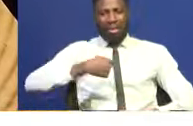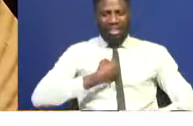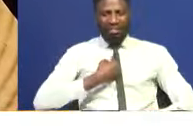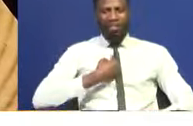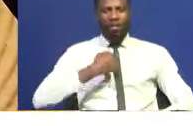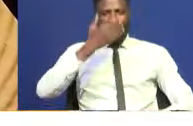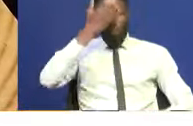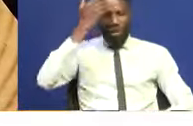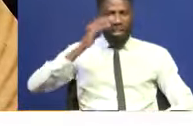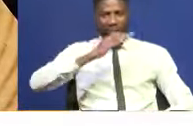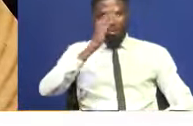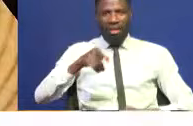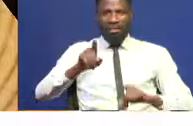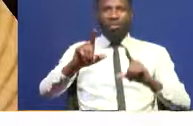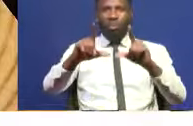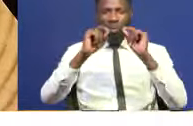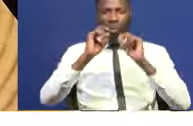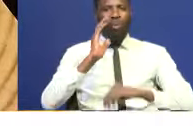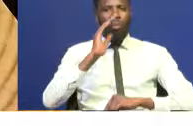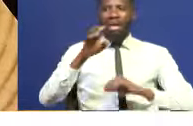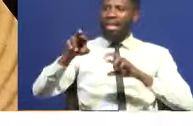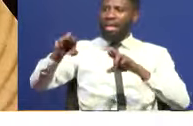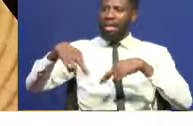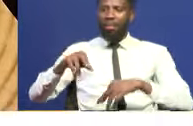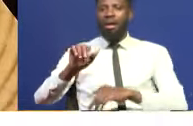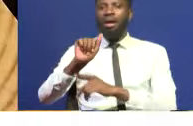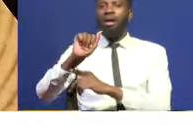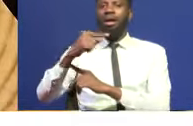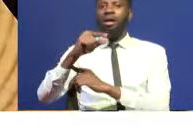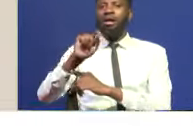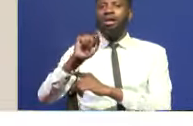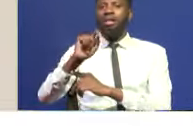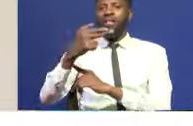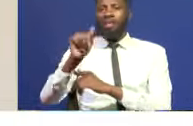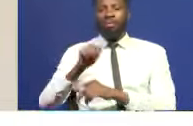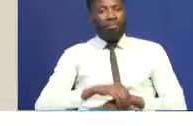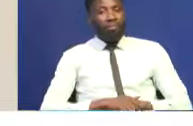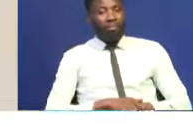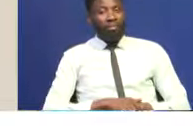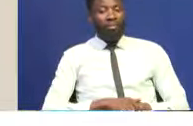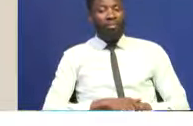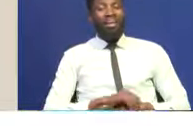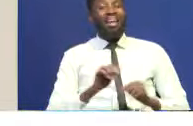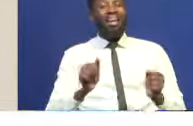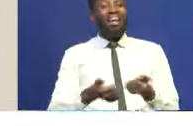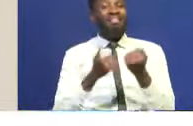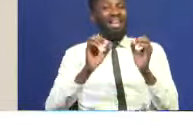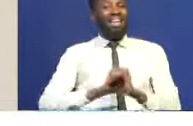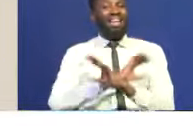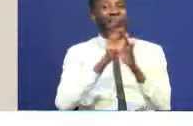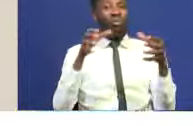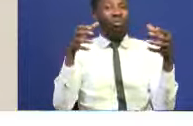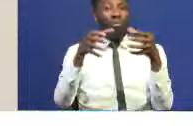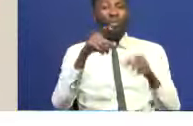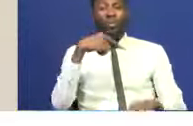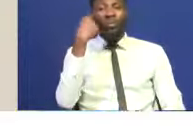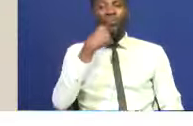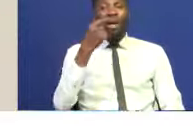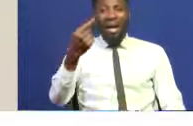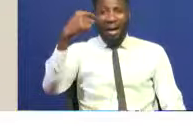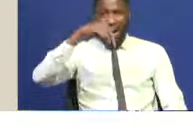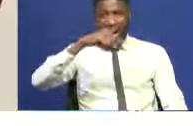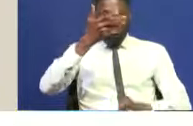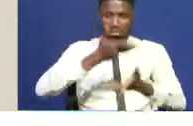At that session is where they said they're going to rape Agatha. That guy called my phone and said he's going to rape Agatha. It had already been clear these are not people who have come to talk